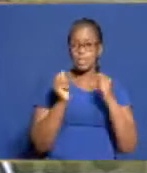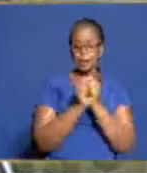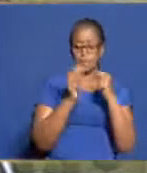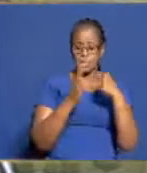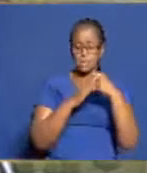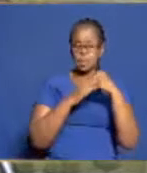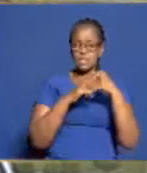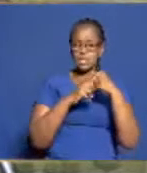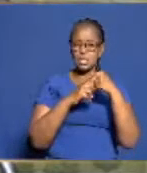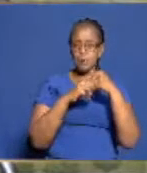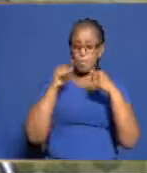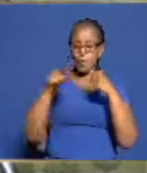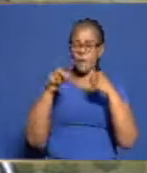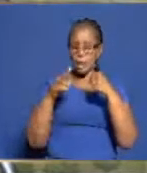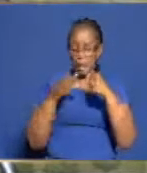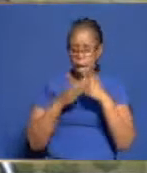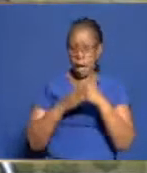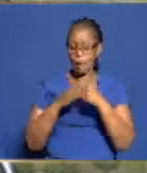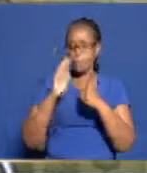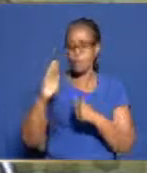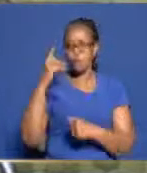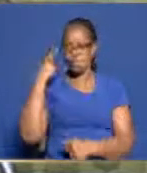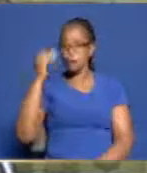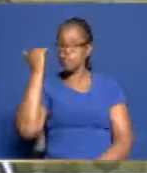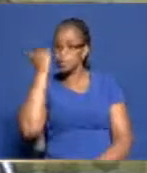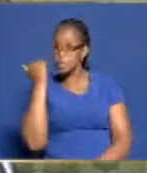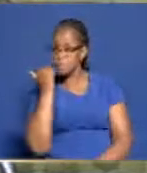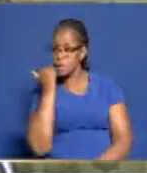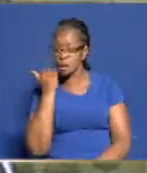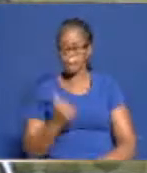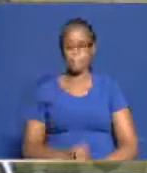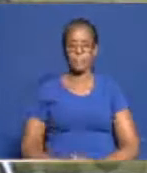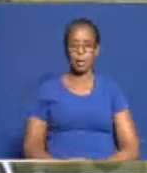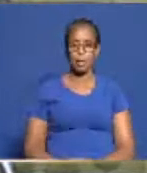17.9 billion for the judiciary. Mr. Speaker,